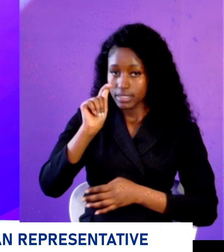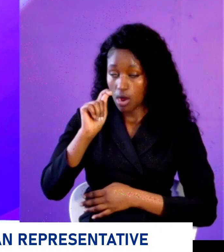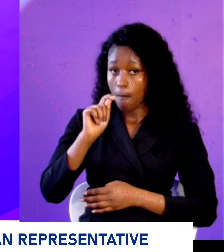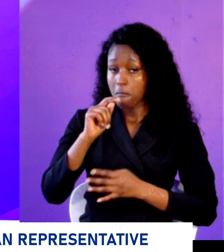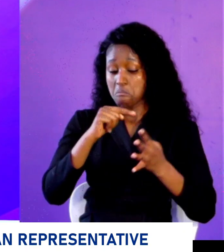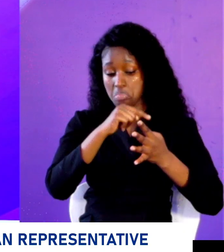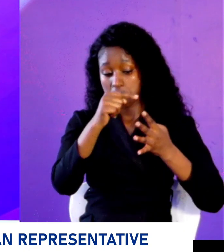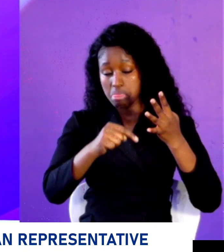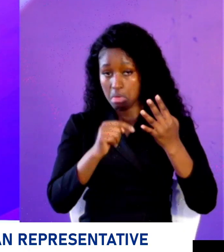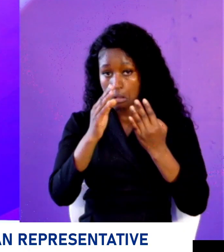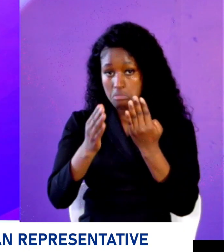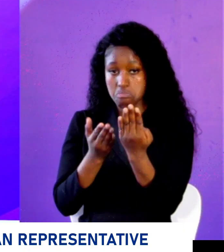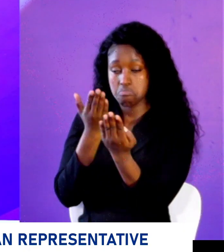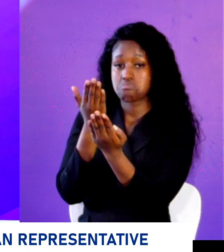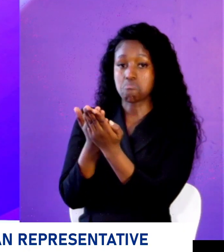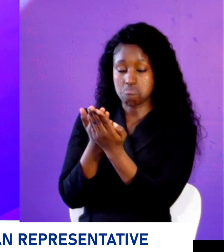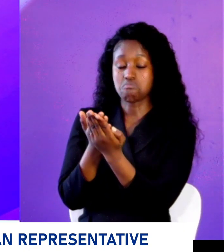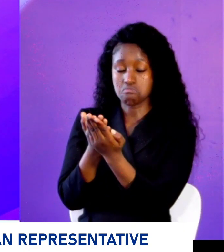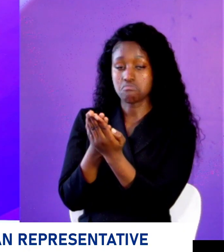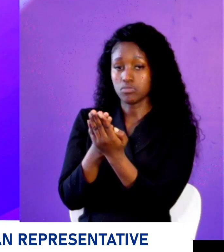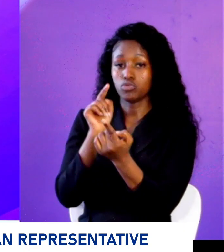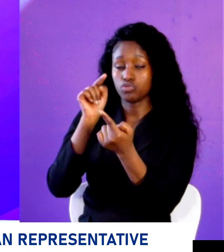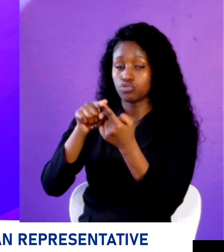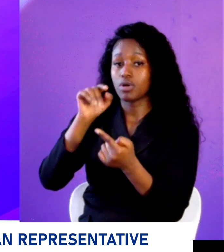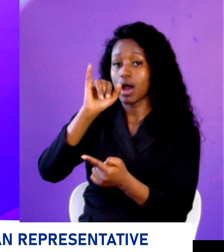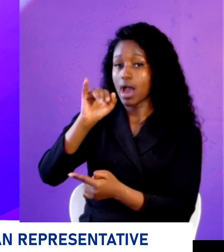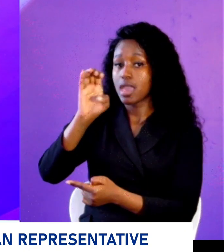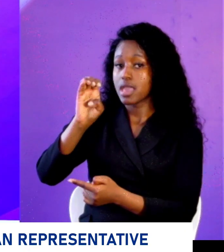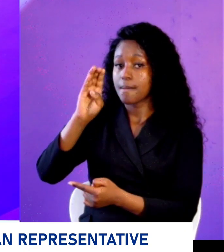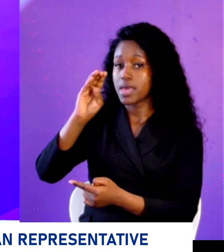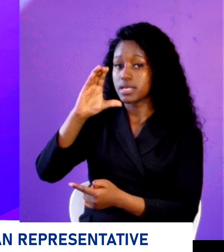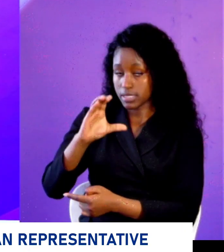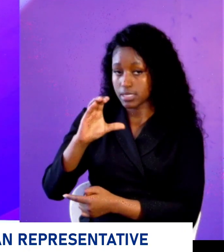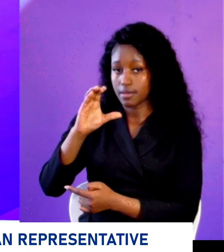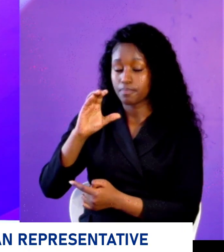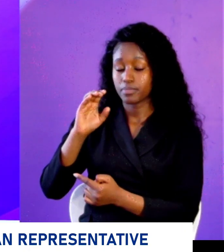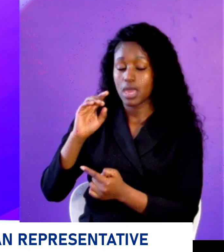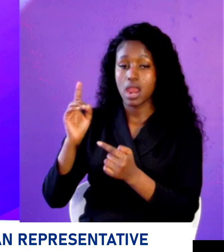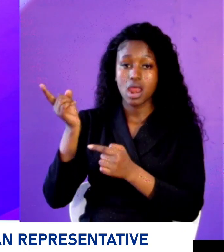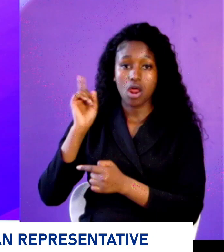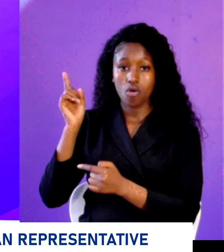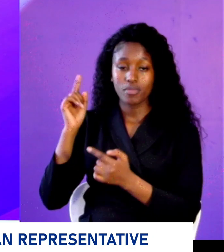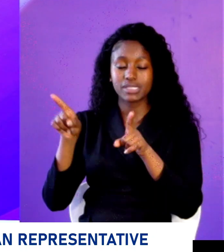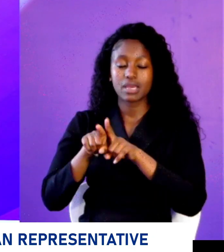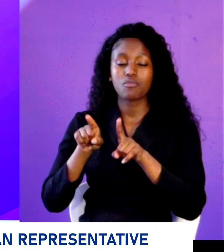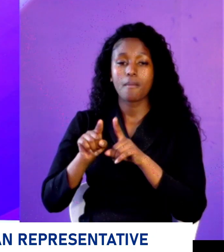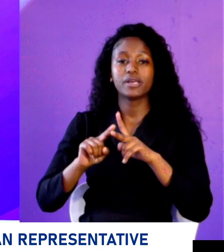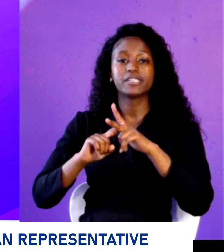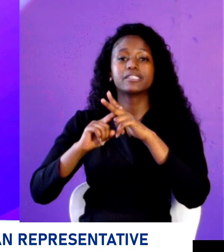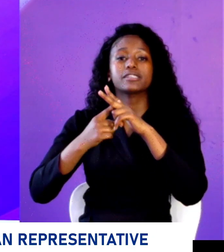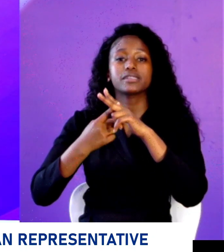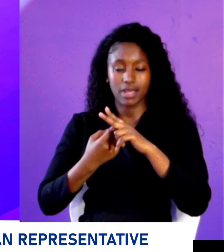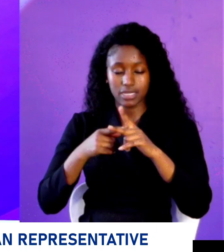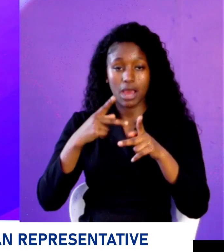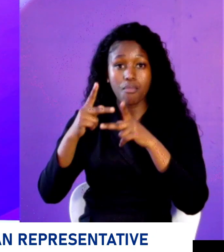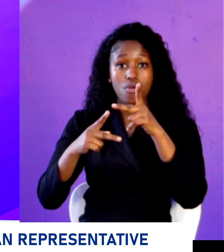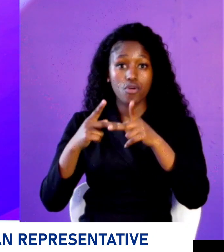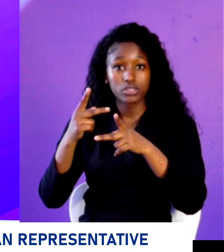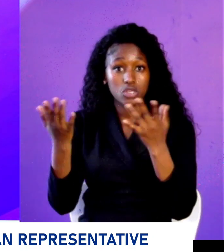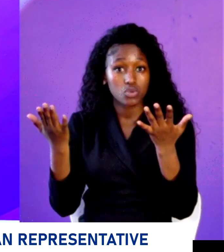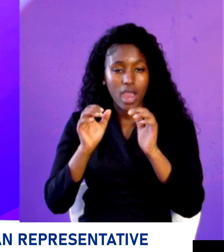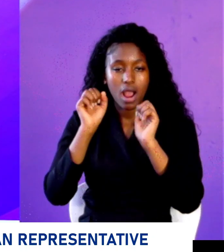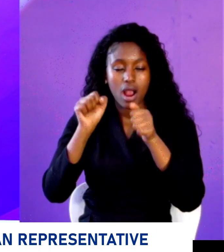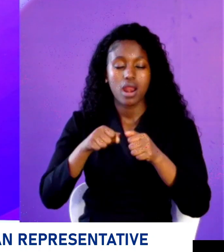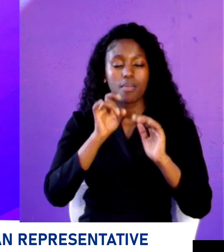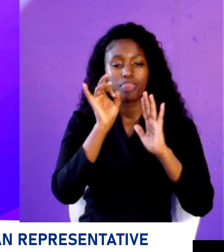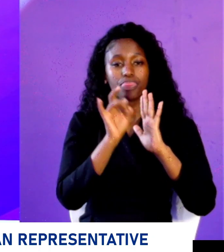petition to the IEBC offices in Nairobi, initiating the process to oust the 2-term